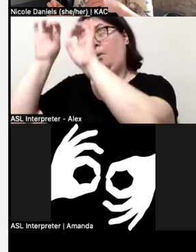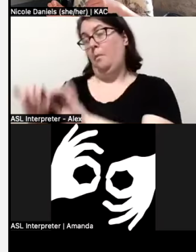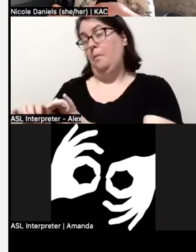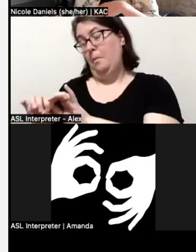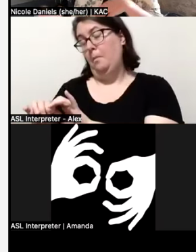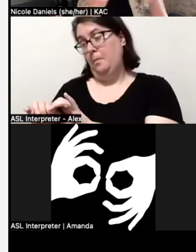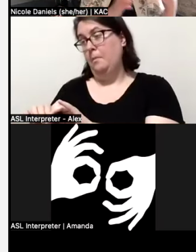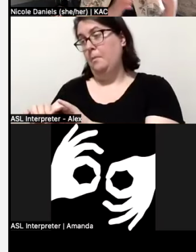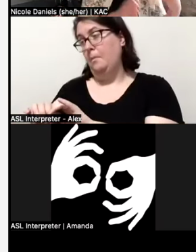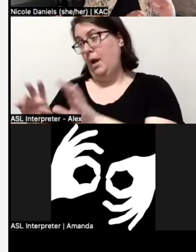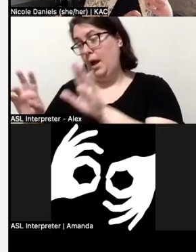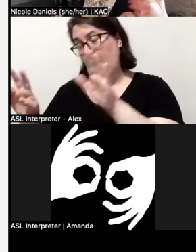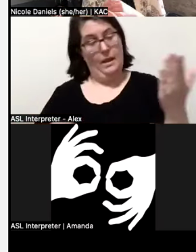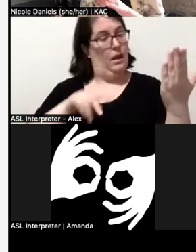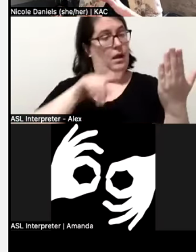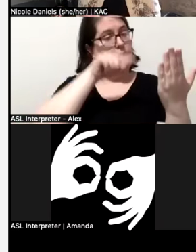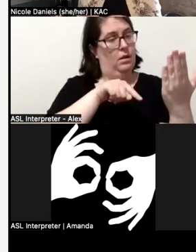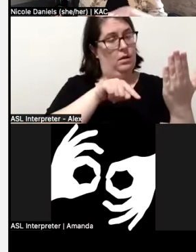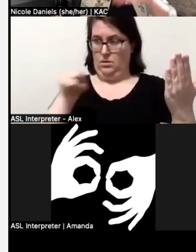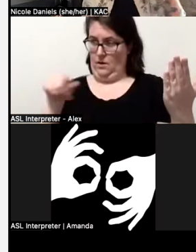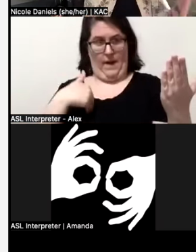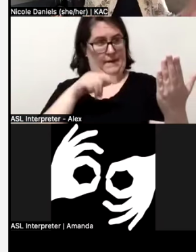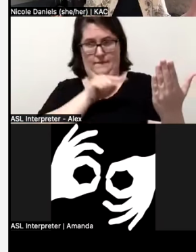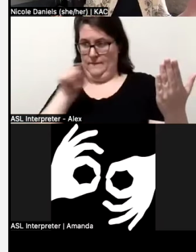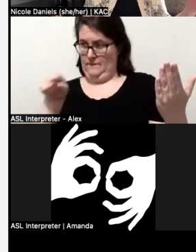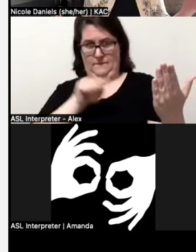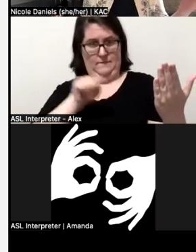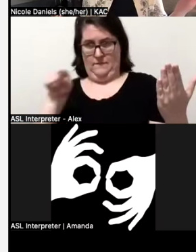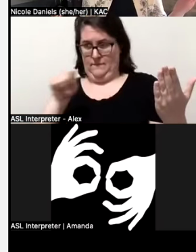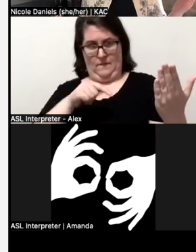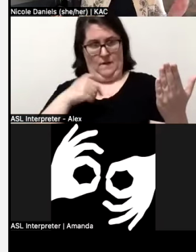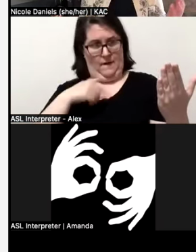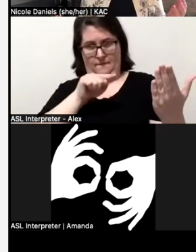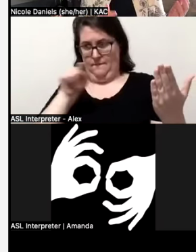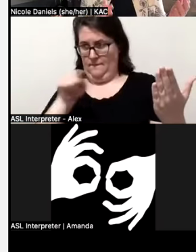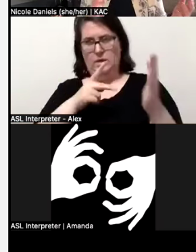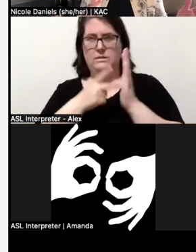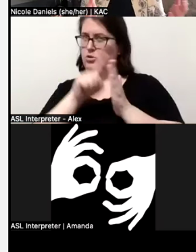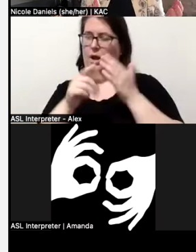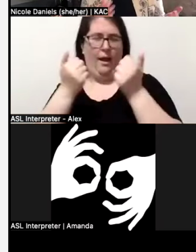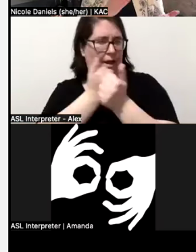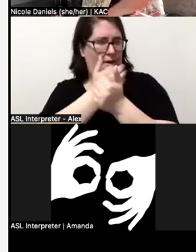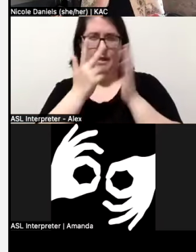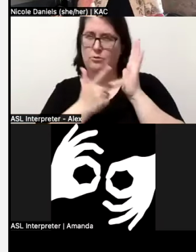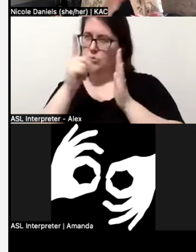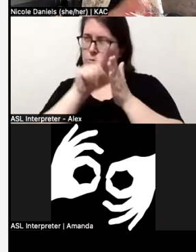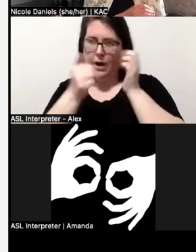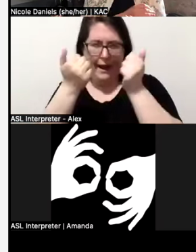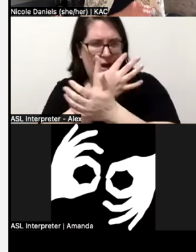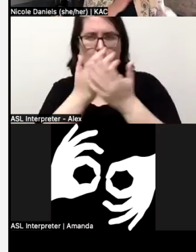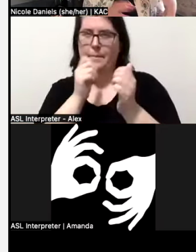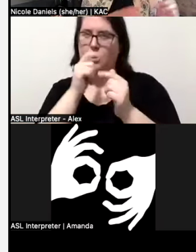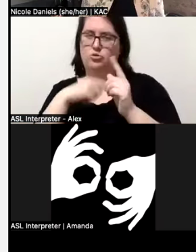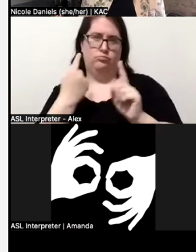make sure that when you're editing your written materials, you're going back, checking those criteria, and ensuring that you're kind of hitting